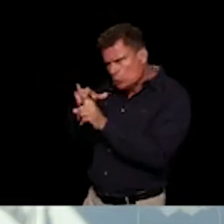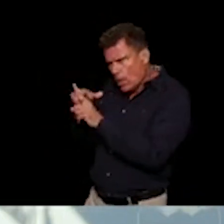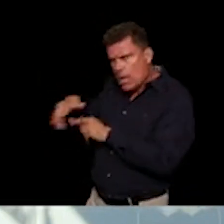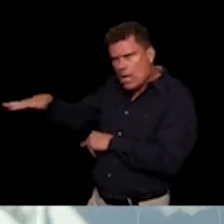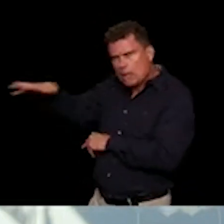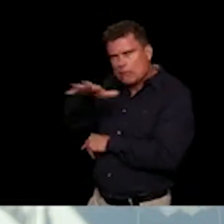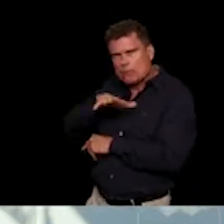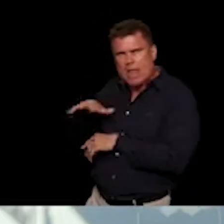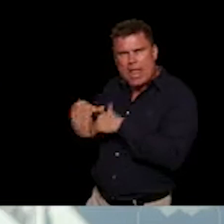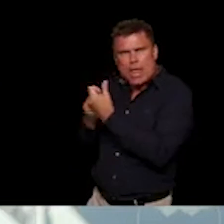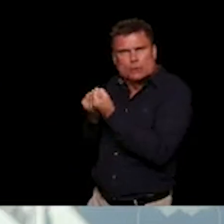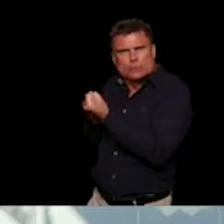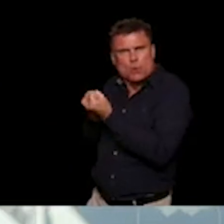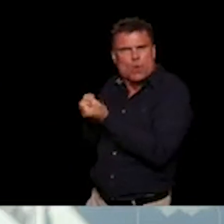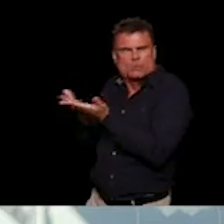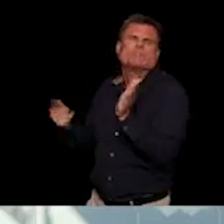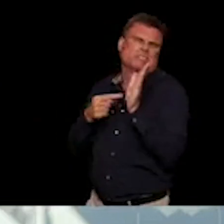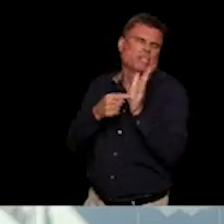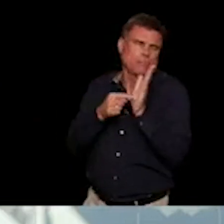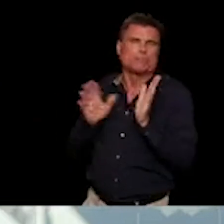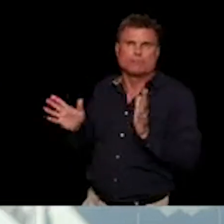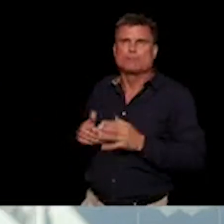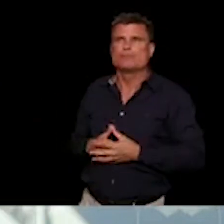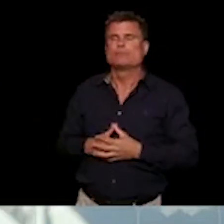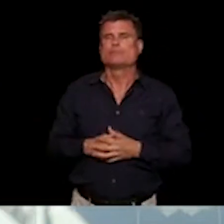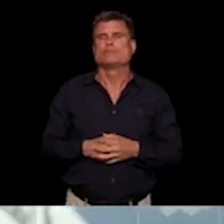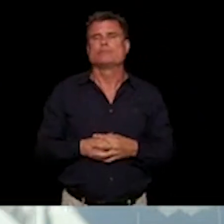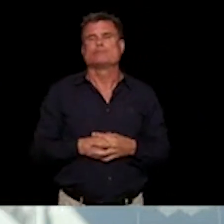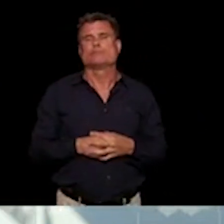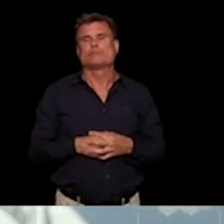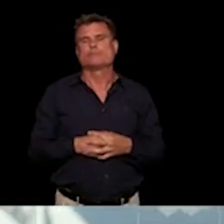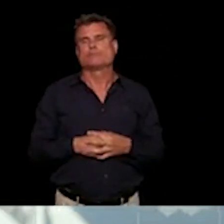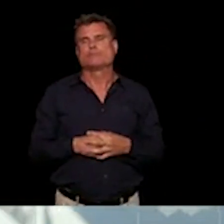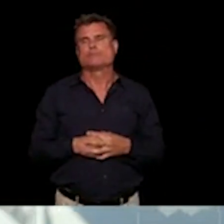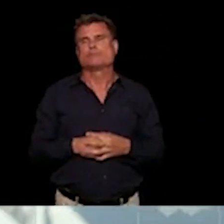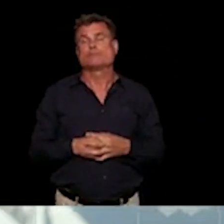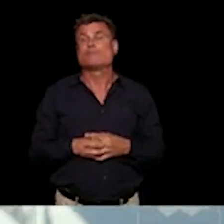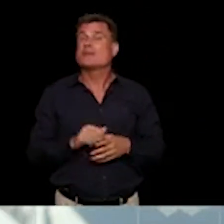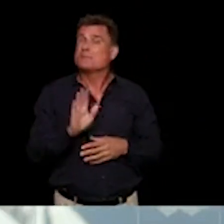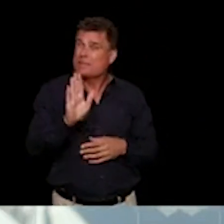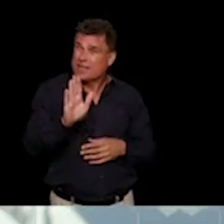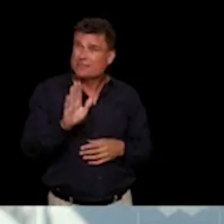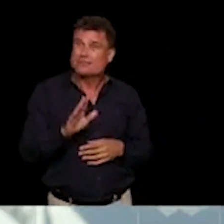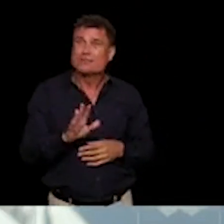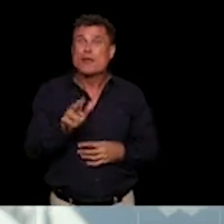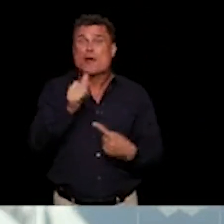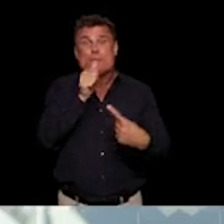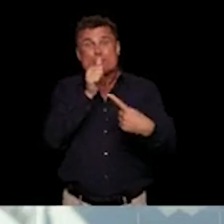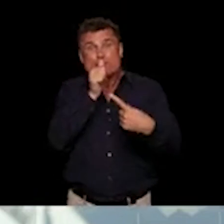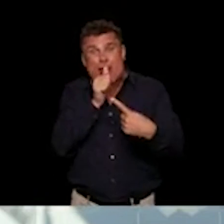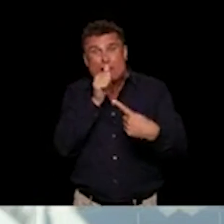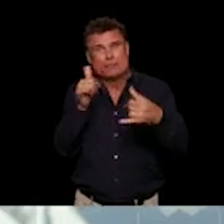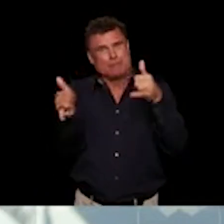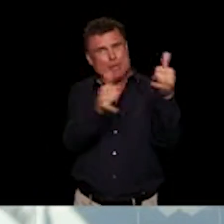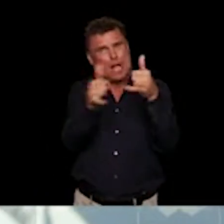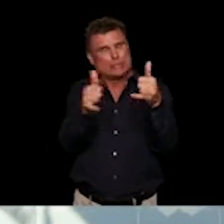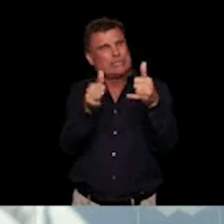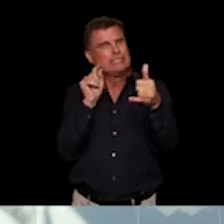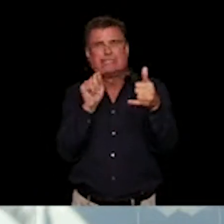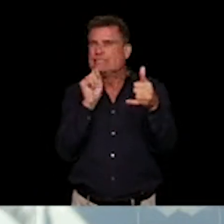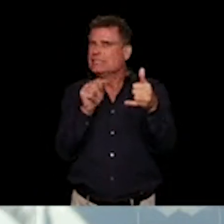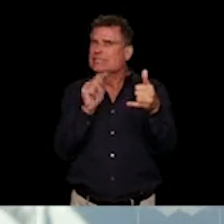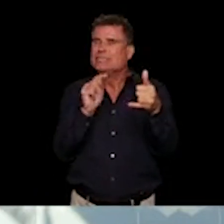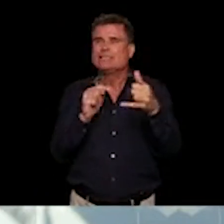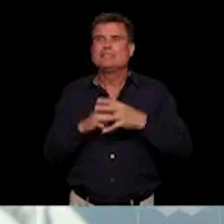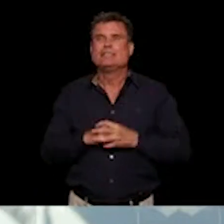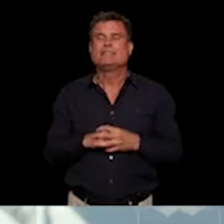it's inside. And I know that people see outside more than inside because it's outside. But